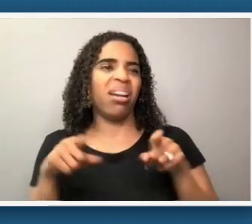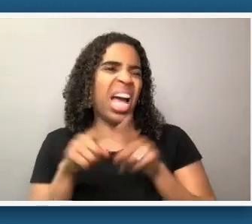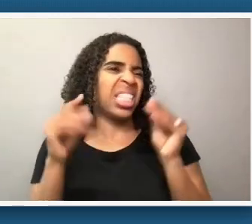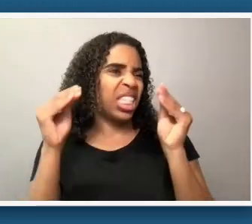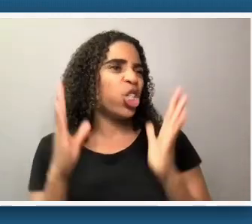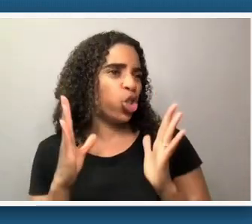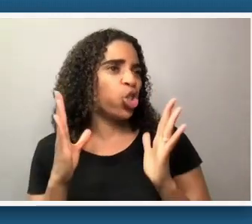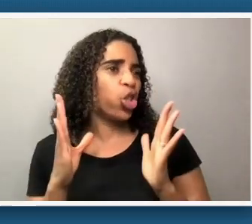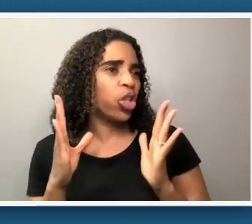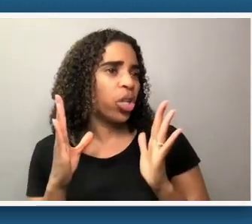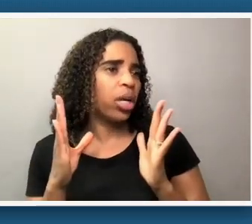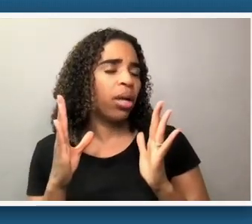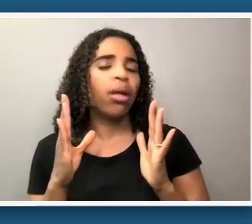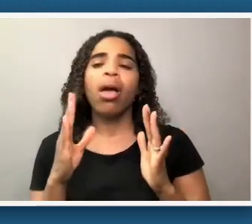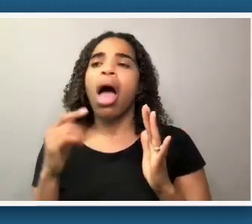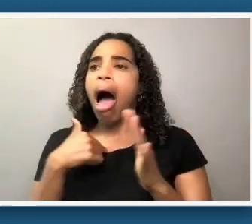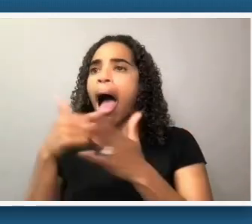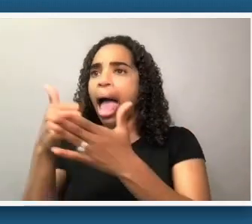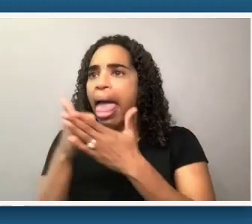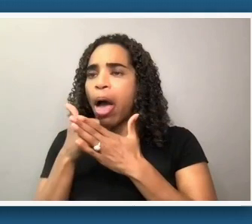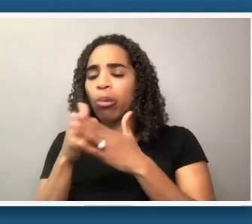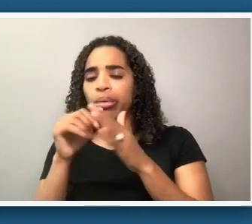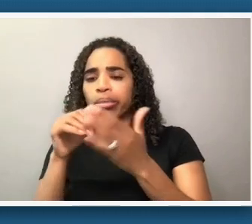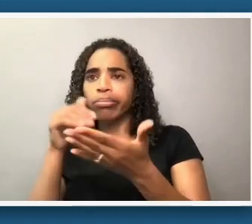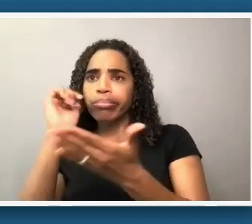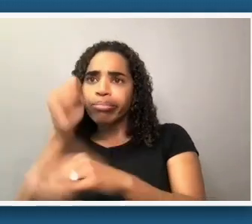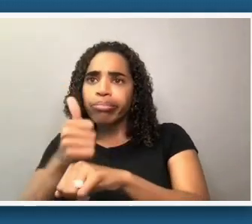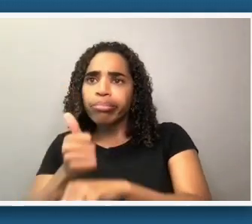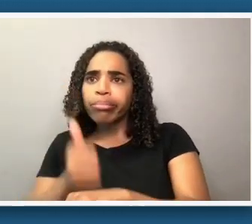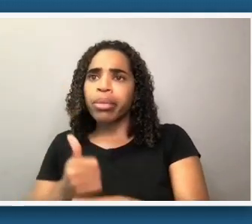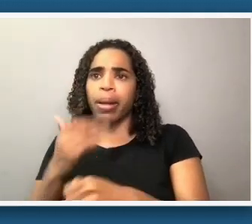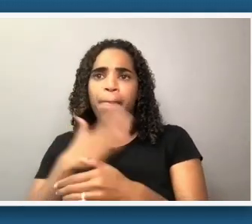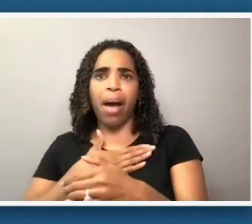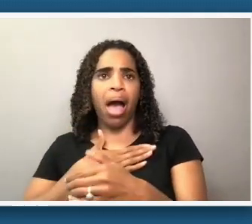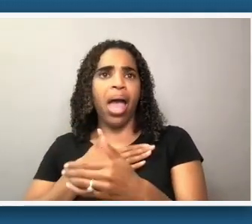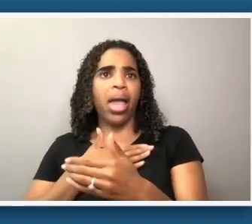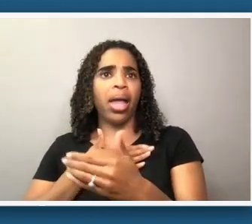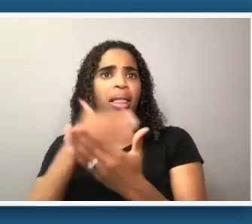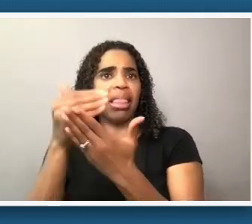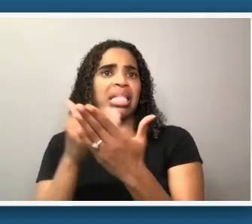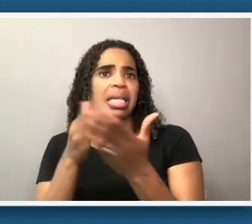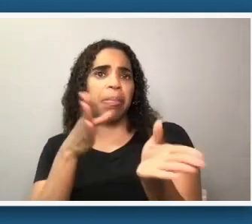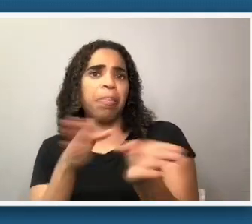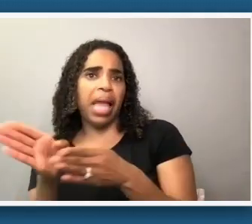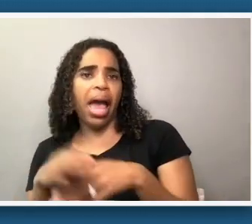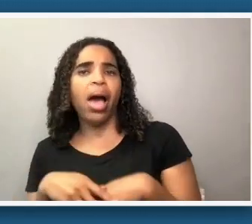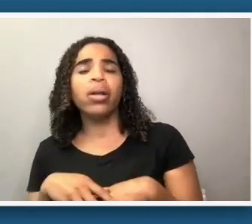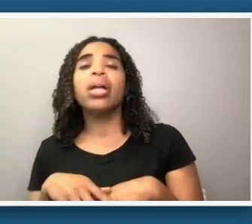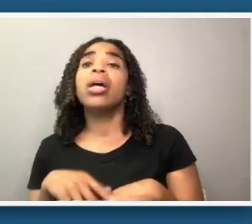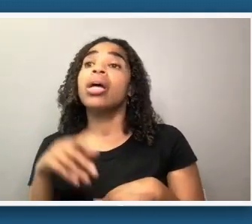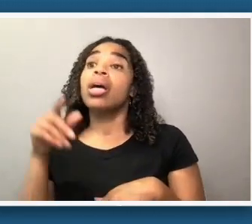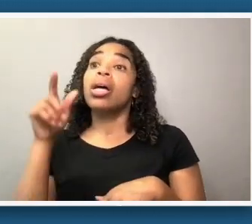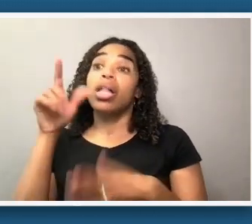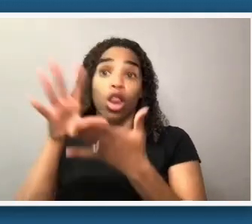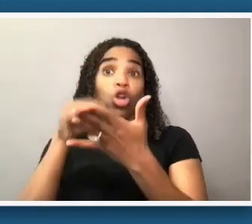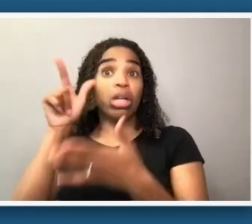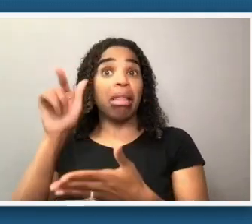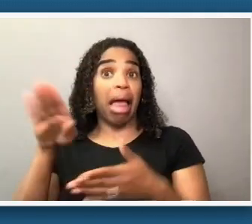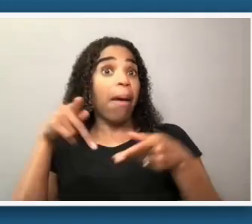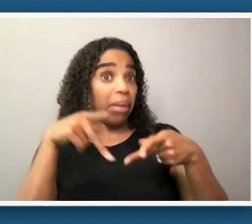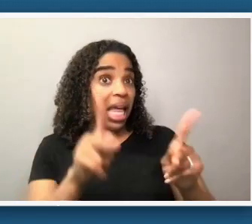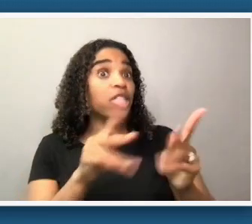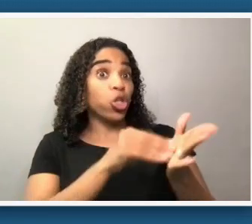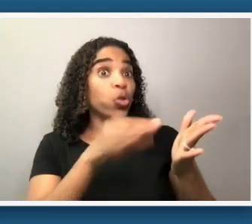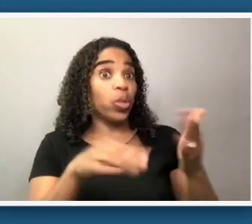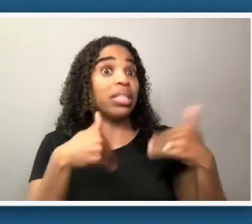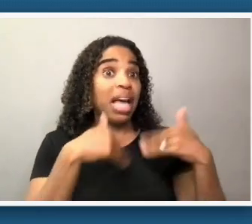it is sort of a lesson planning thing for me. The Learning Lab does allow for students to have accounts, but at my school